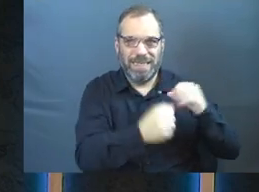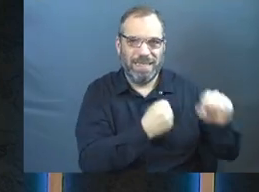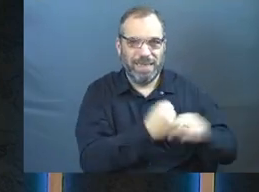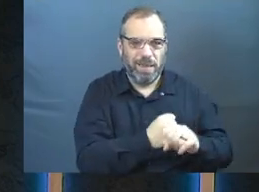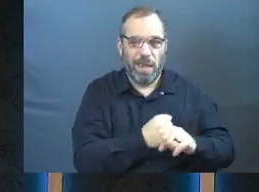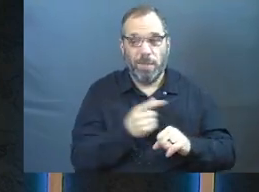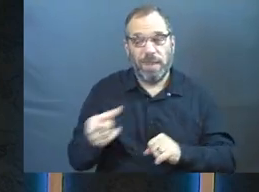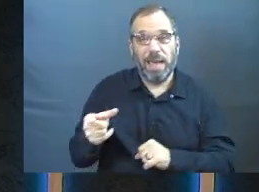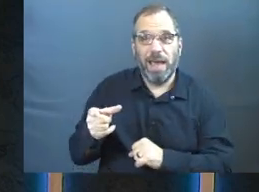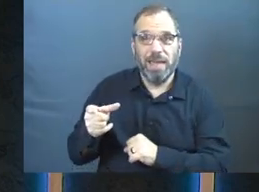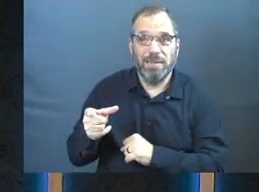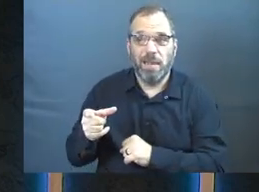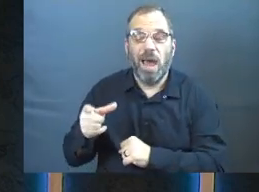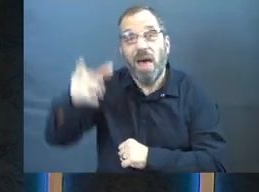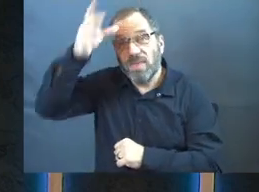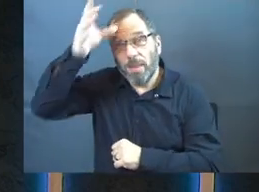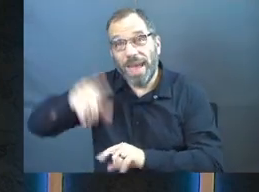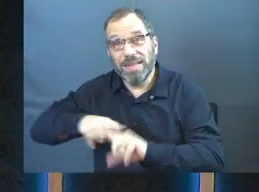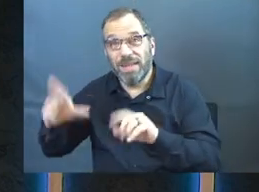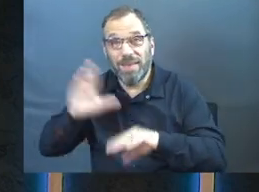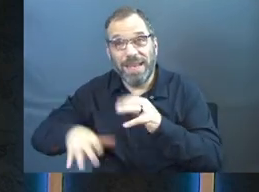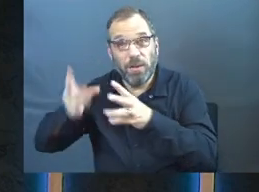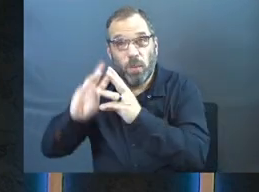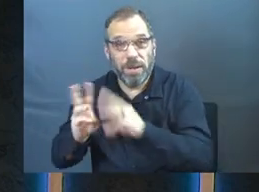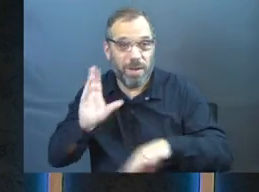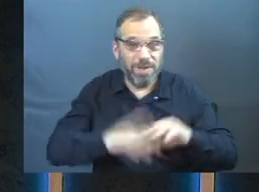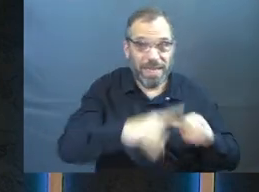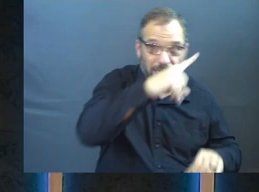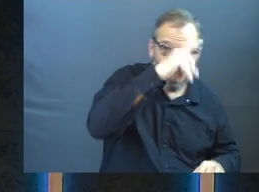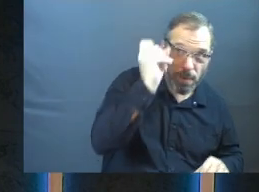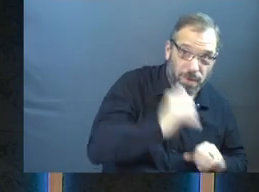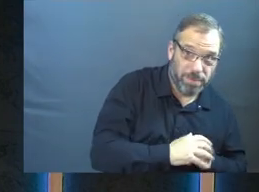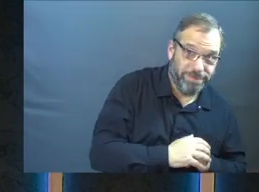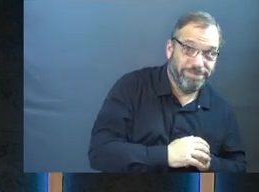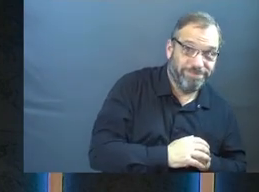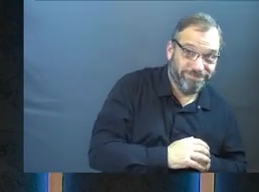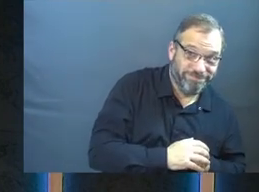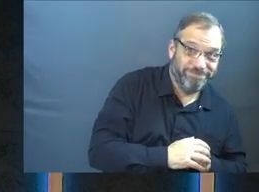Because he might be different in the wintertime, I'm just telling you.